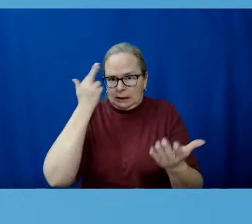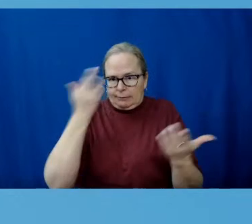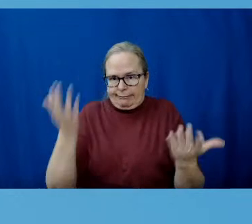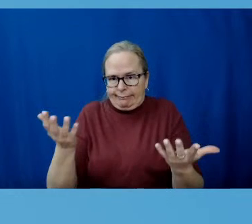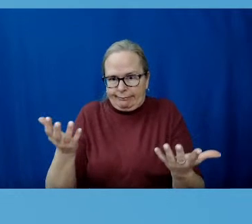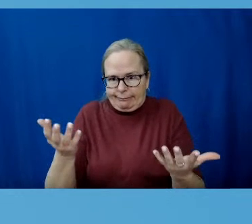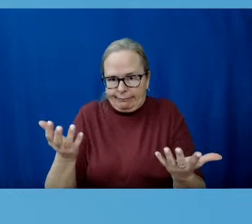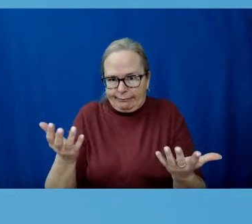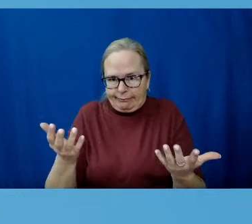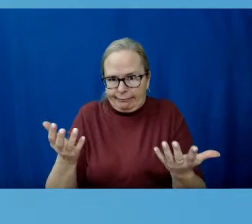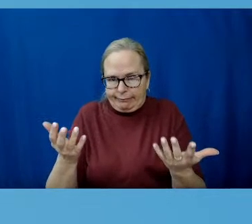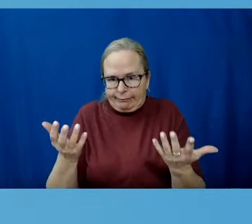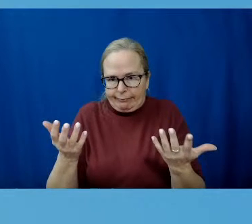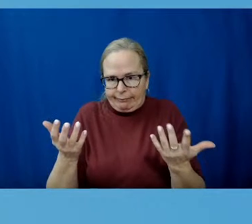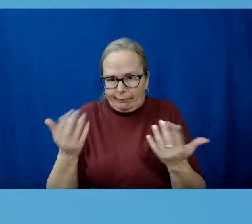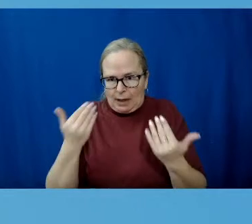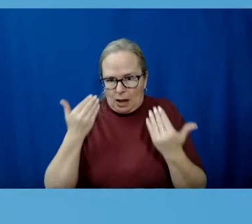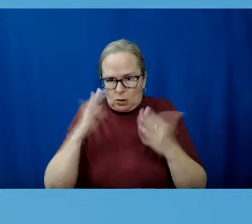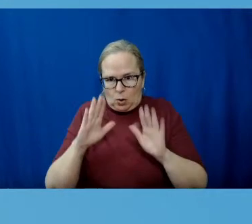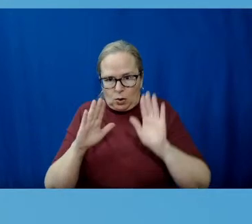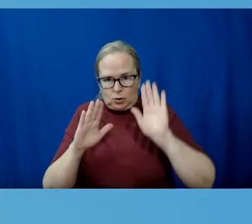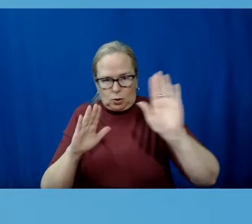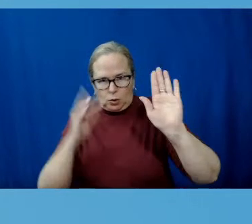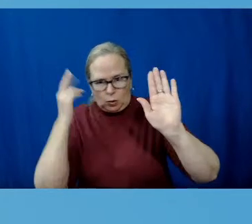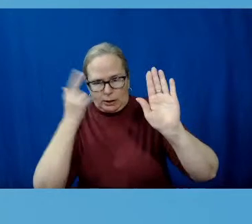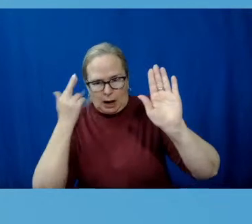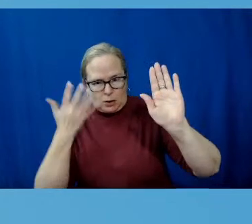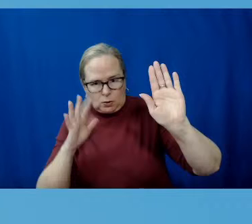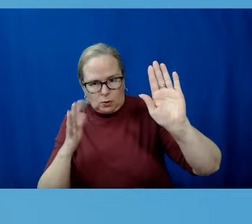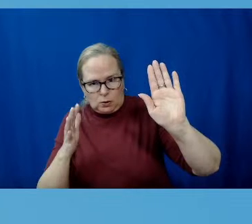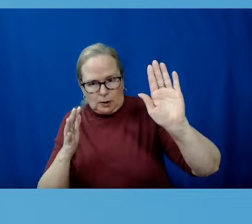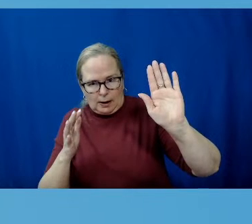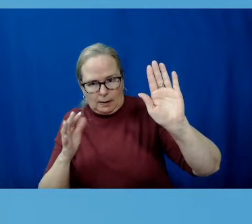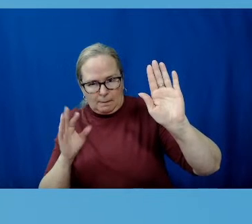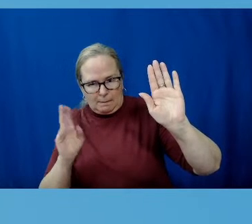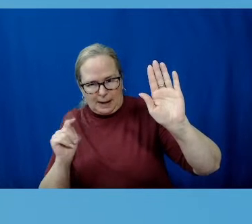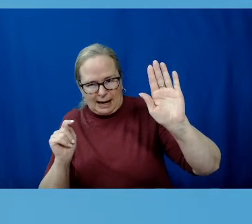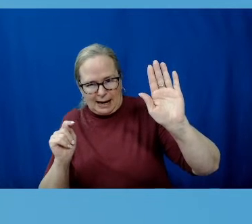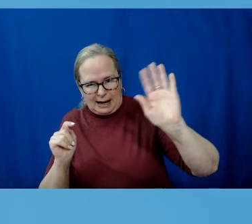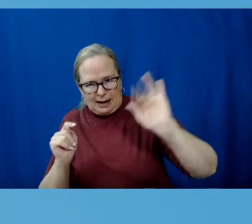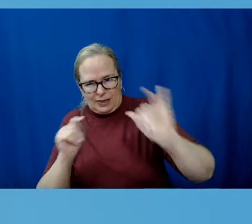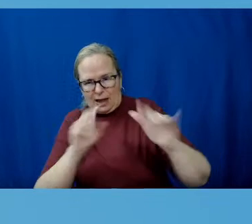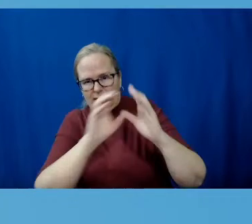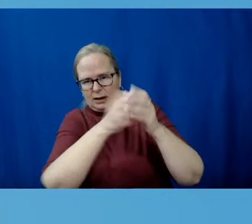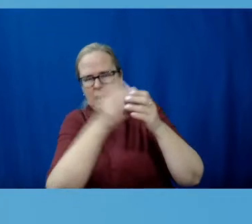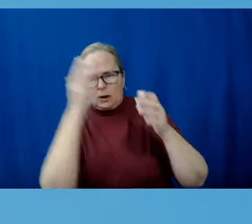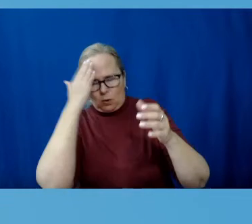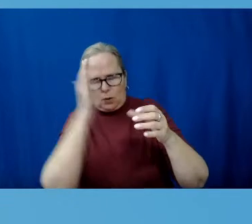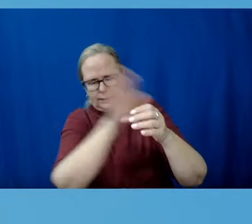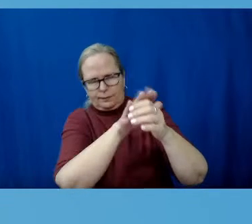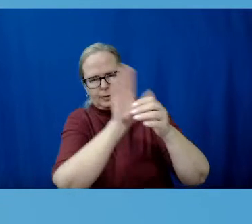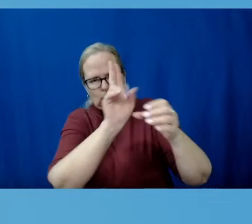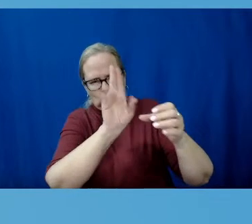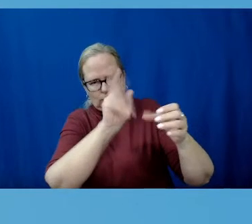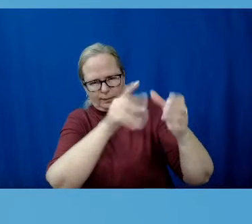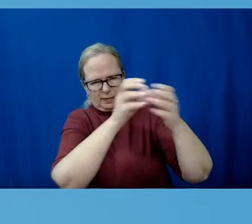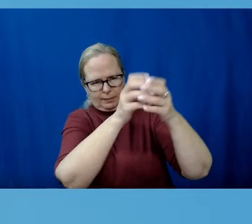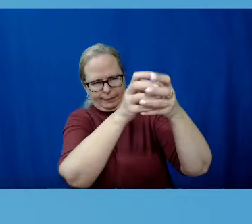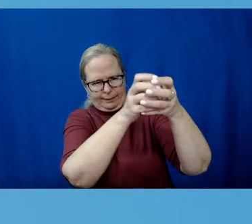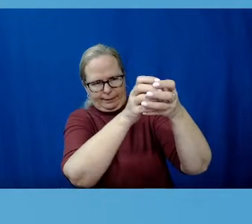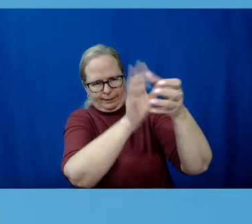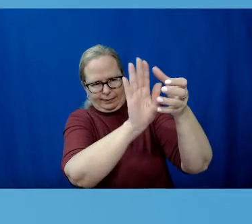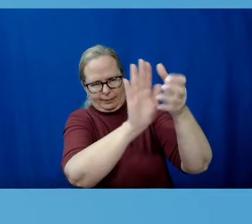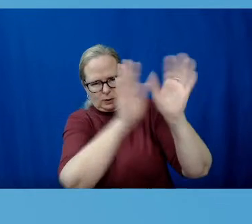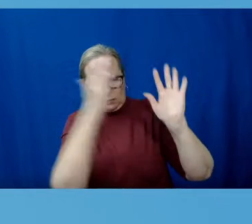beyond that, again, that base? It's just that for me, it always comes down to what is the goal? There was recently a